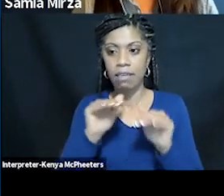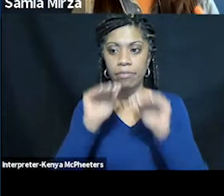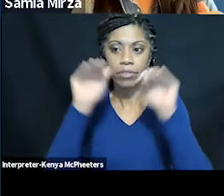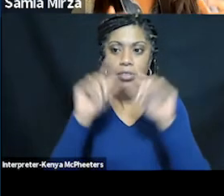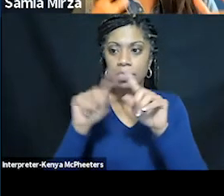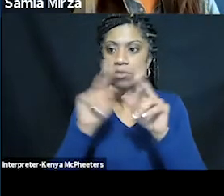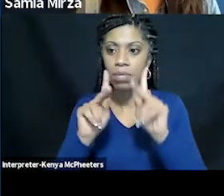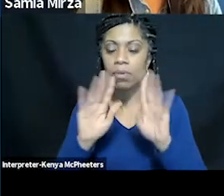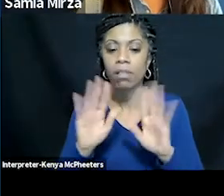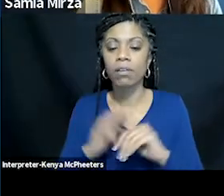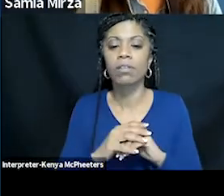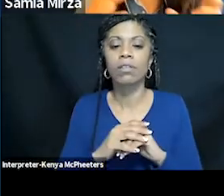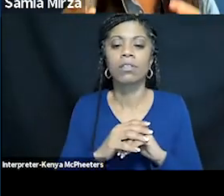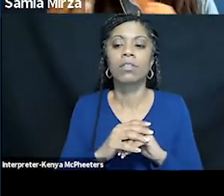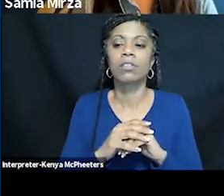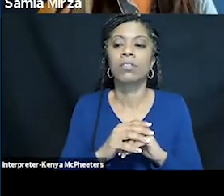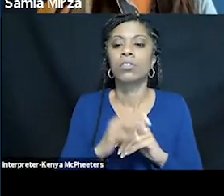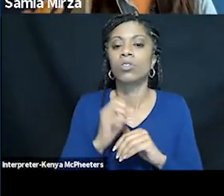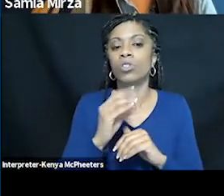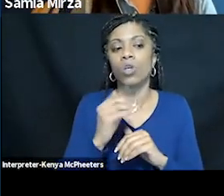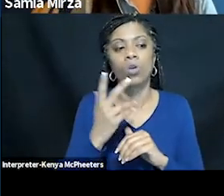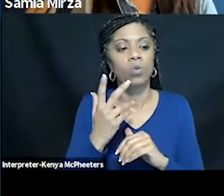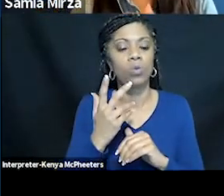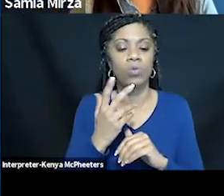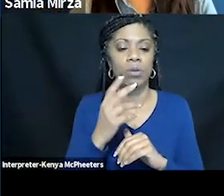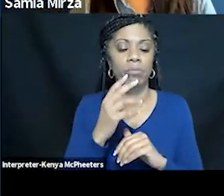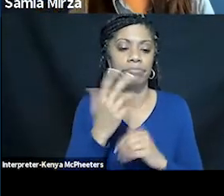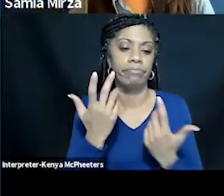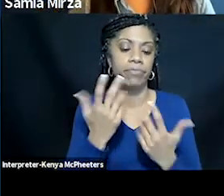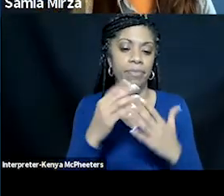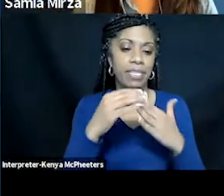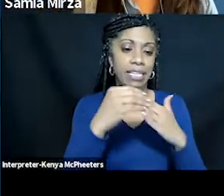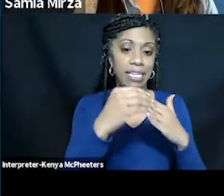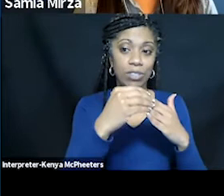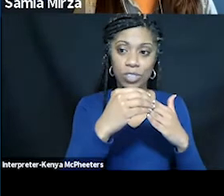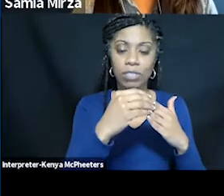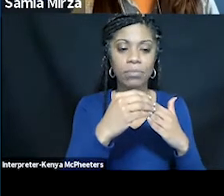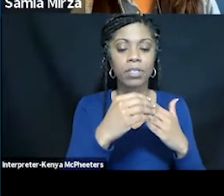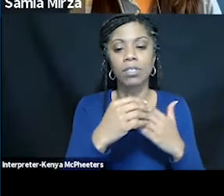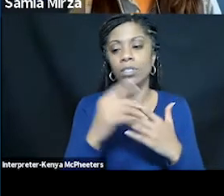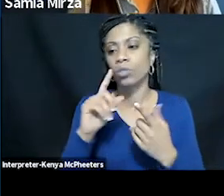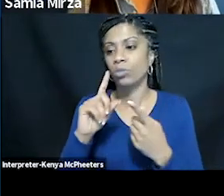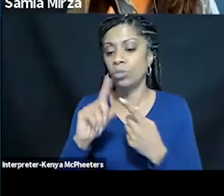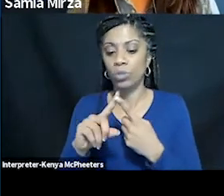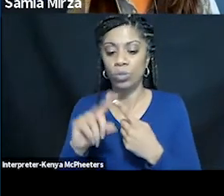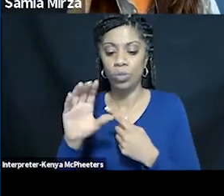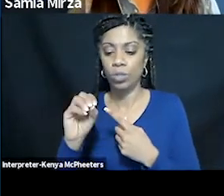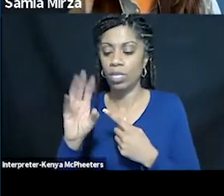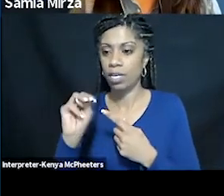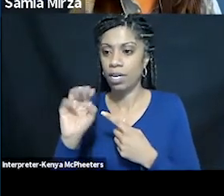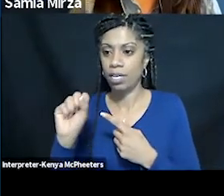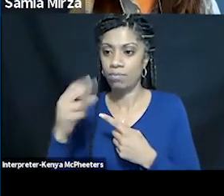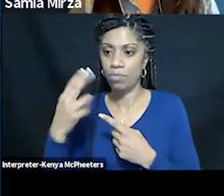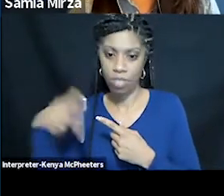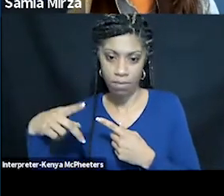So from comms shop, as well as the leadership of organizations as well. Next, we